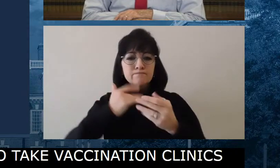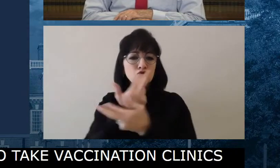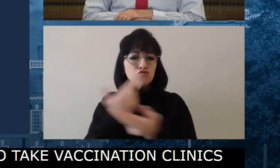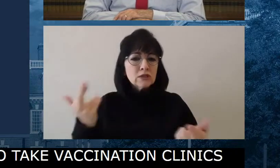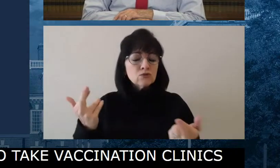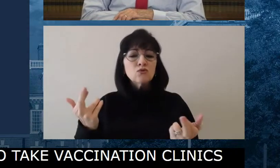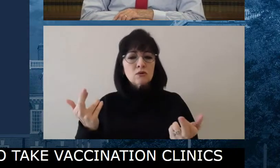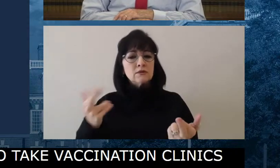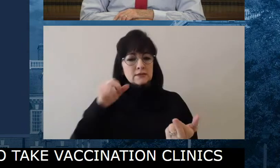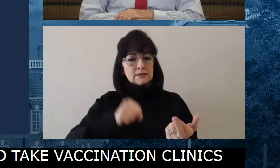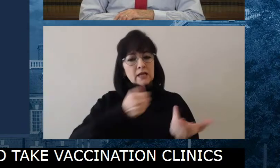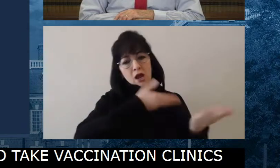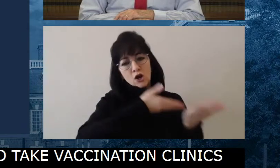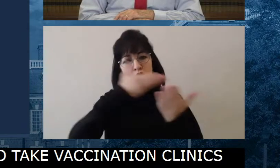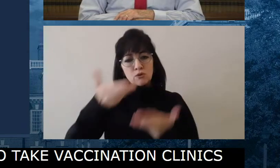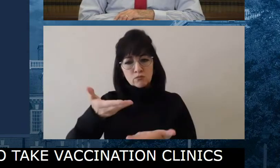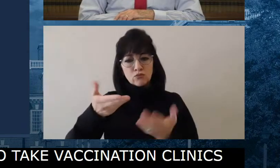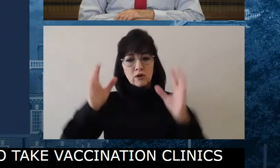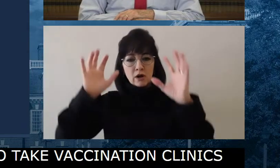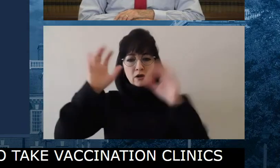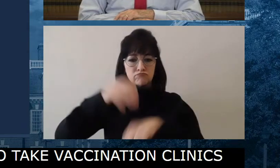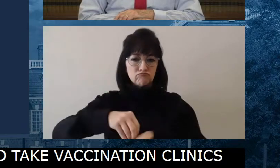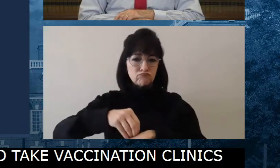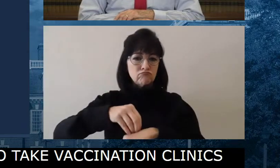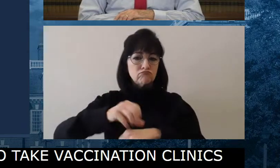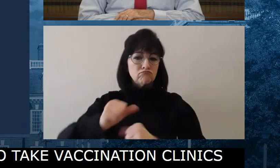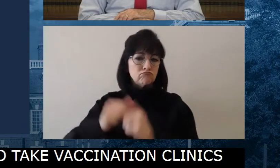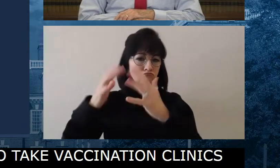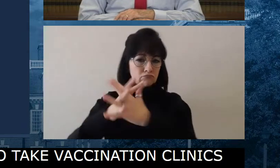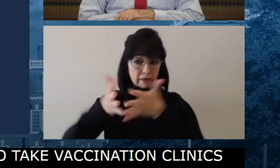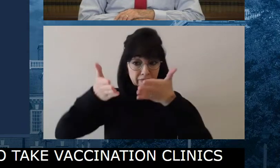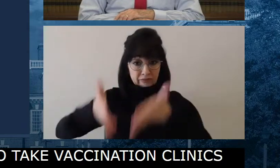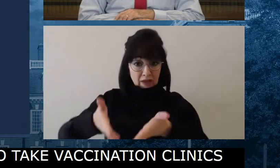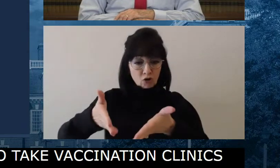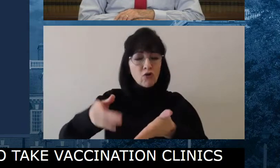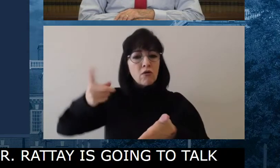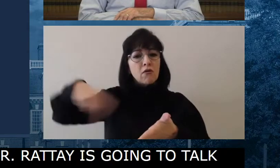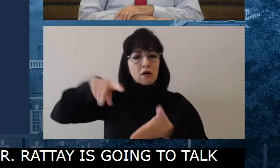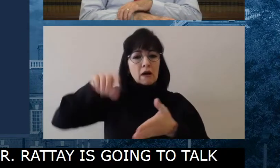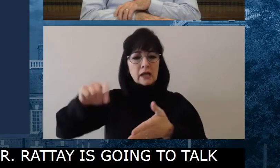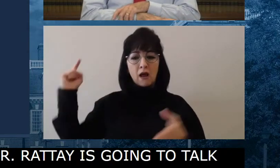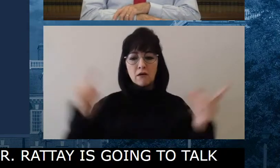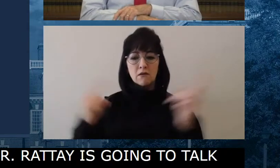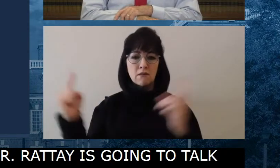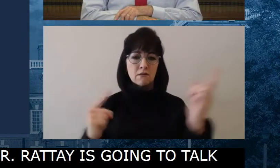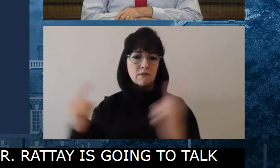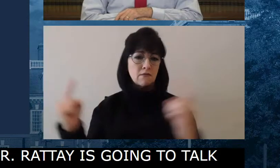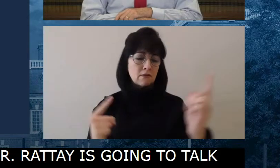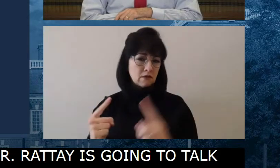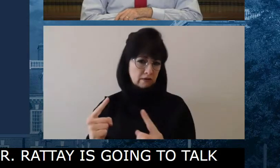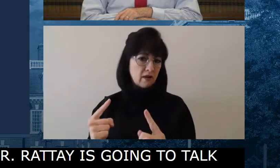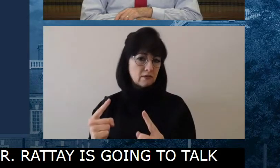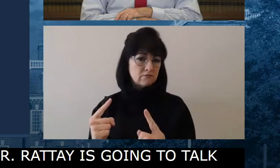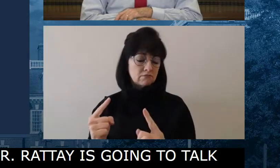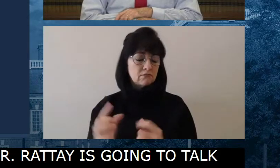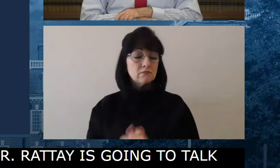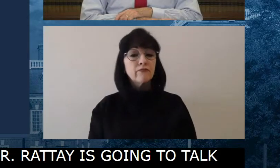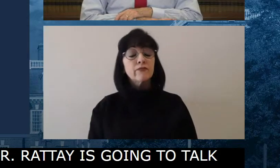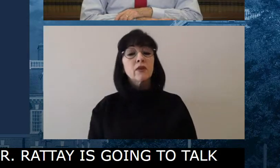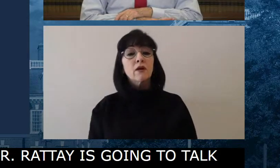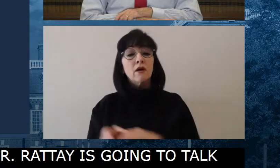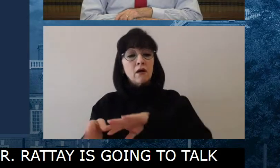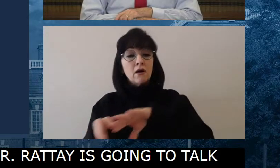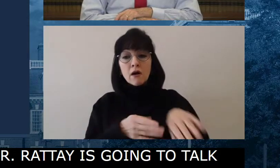who are getting allocation to do the same, our large vaccination clinics in each of